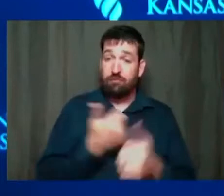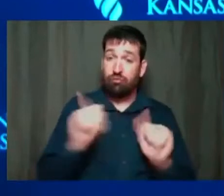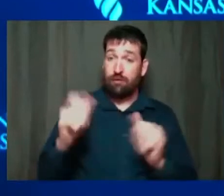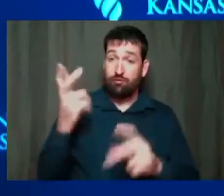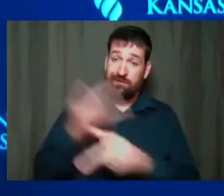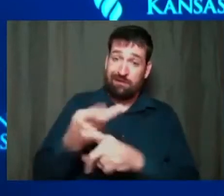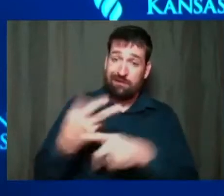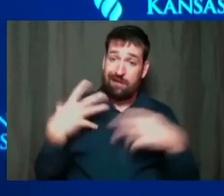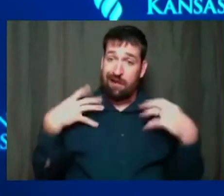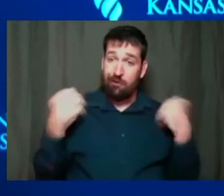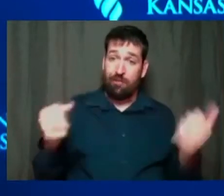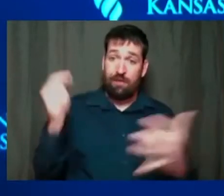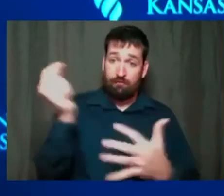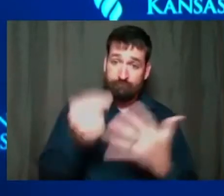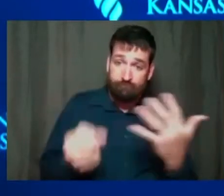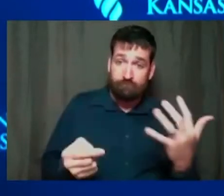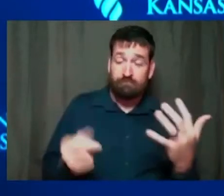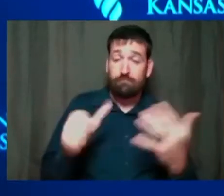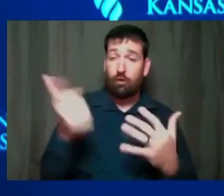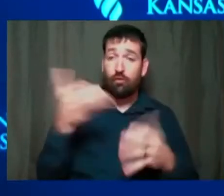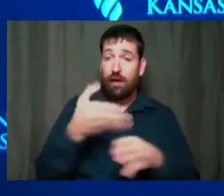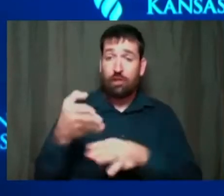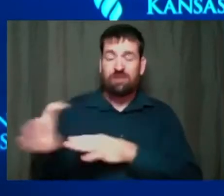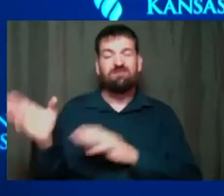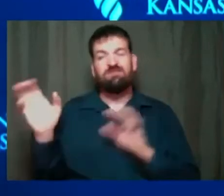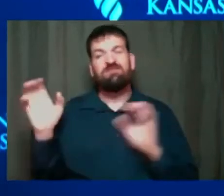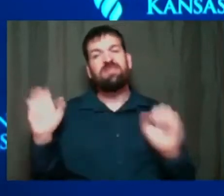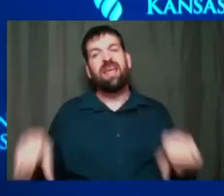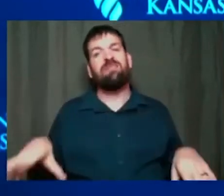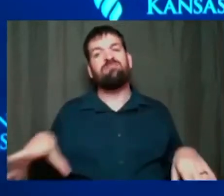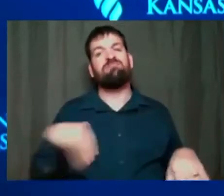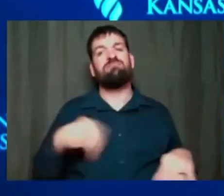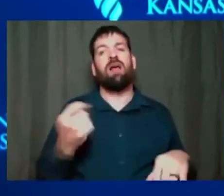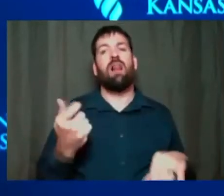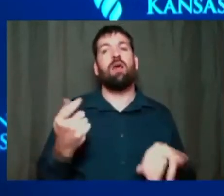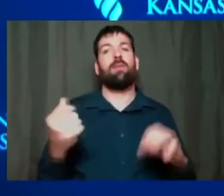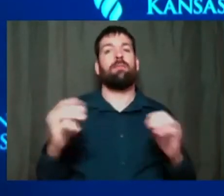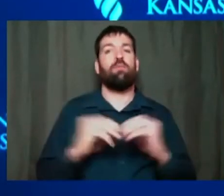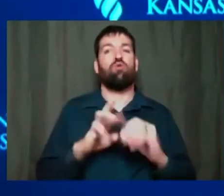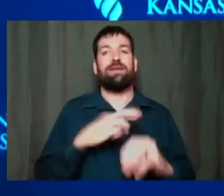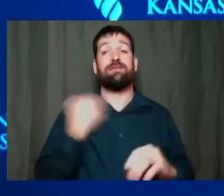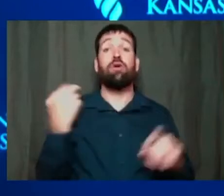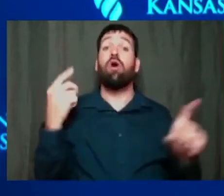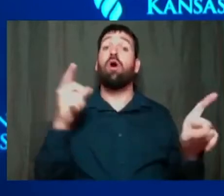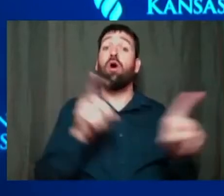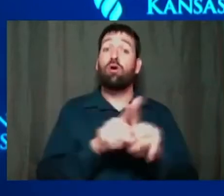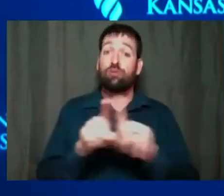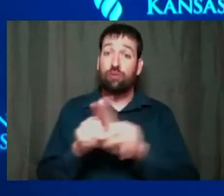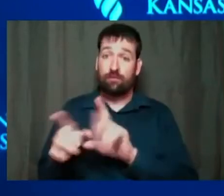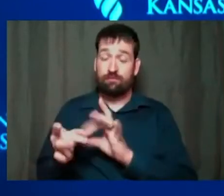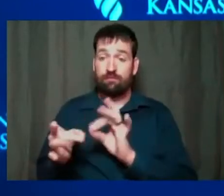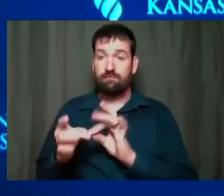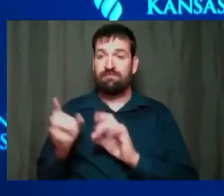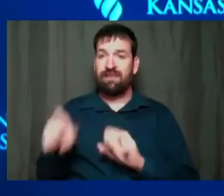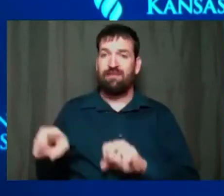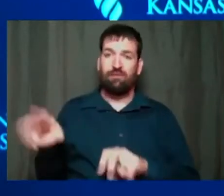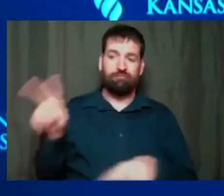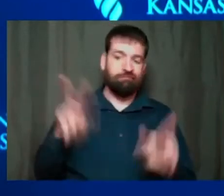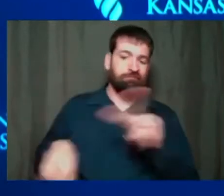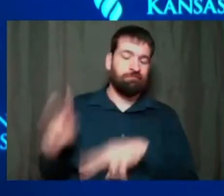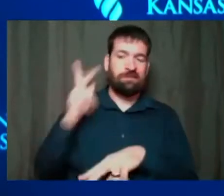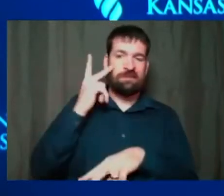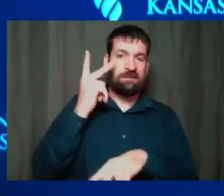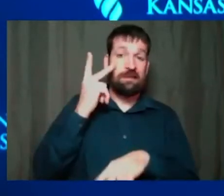realms, I think you can take on a little bit more risk. I would also say to you, and we have to wait and see with the evidence, but these new oral